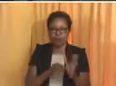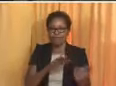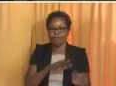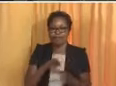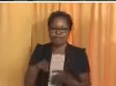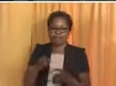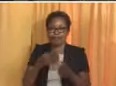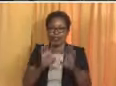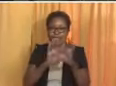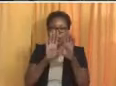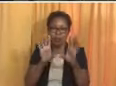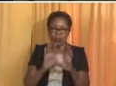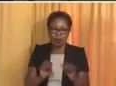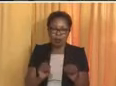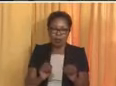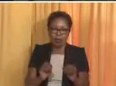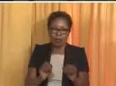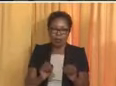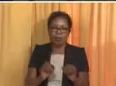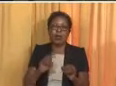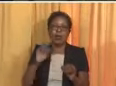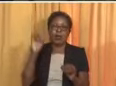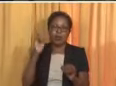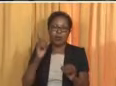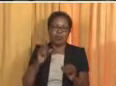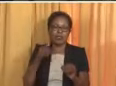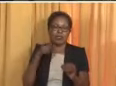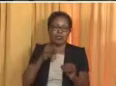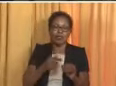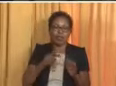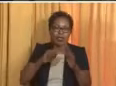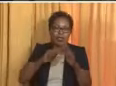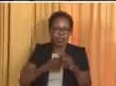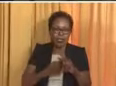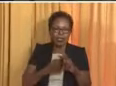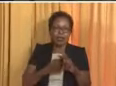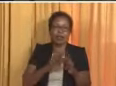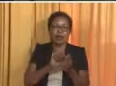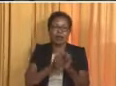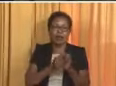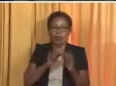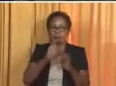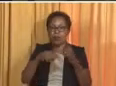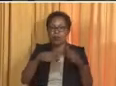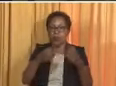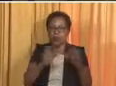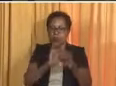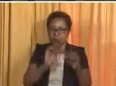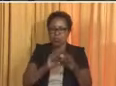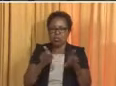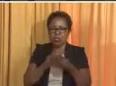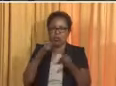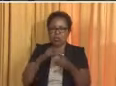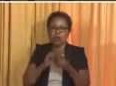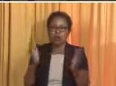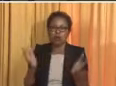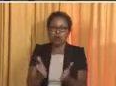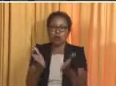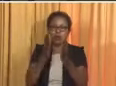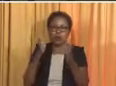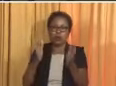my finding on the issue is the President did not initiate the amendment process in dispute. He was not the promoter of the popular